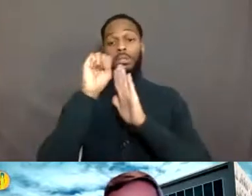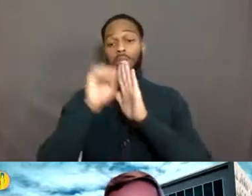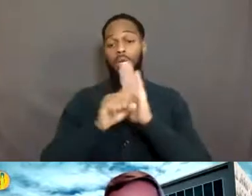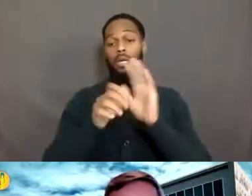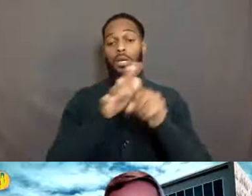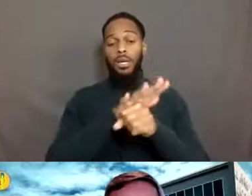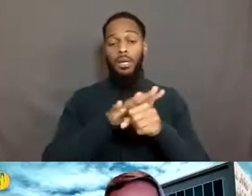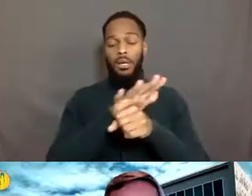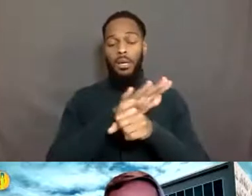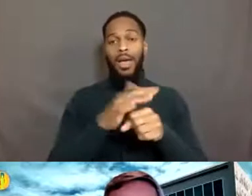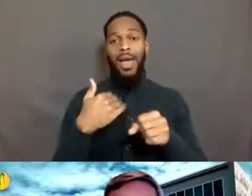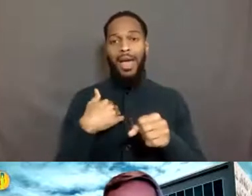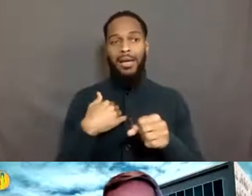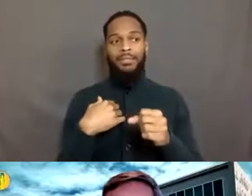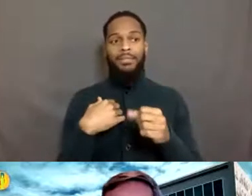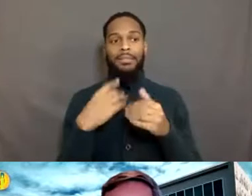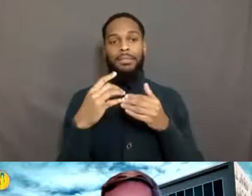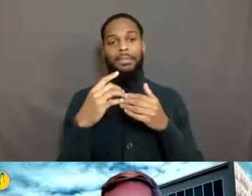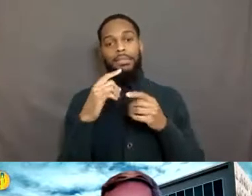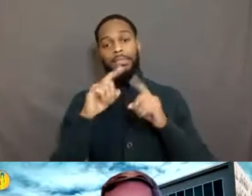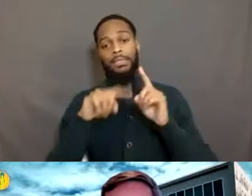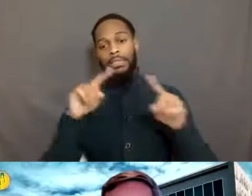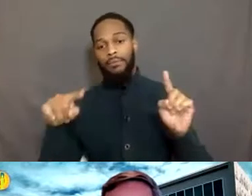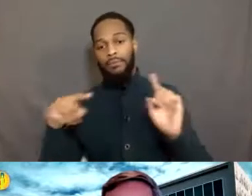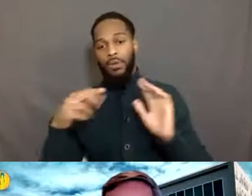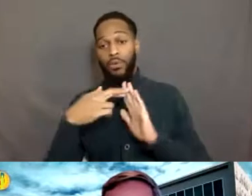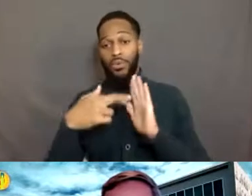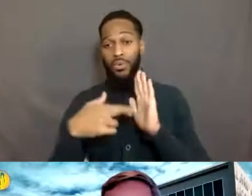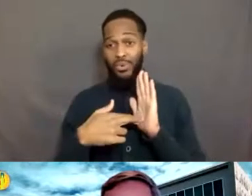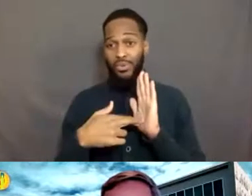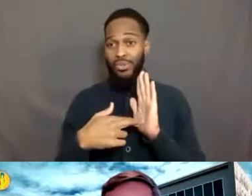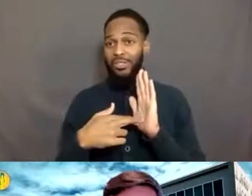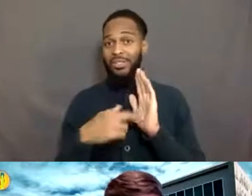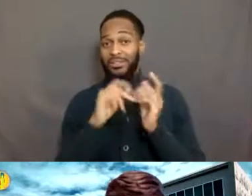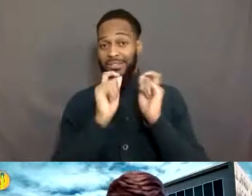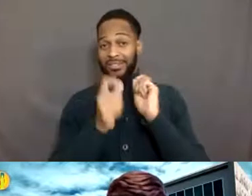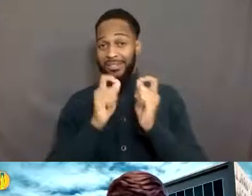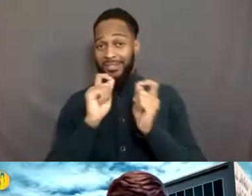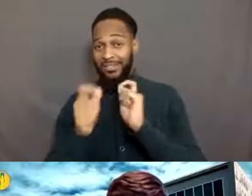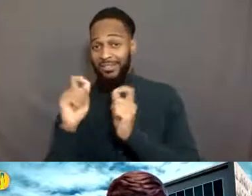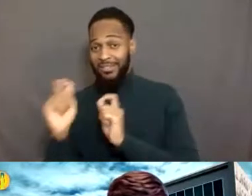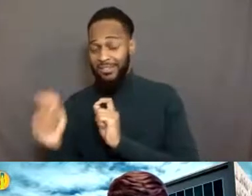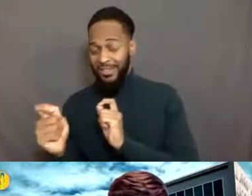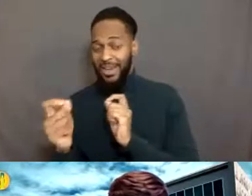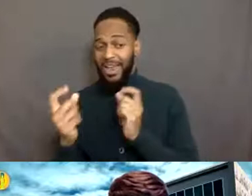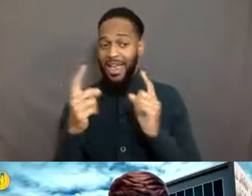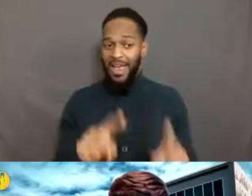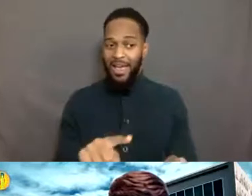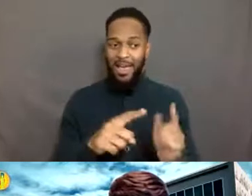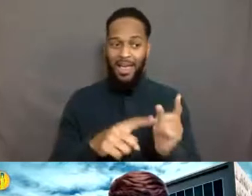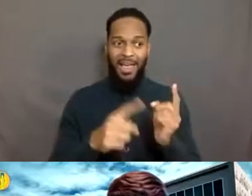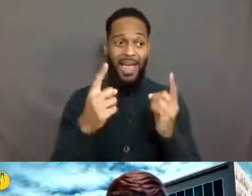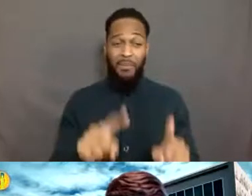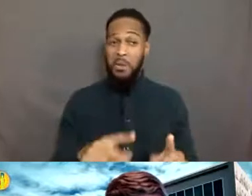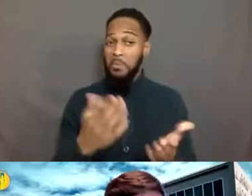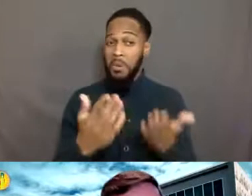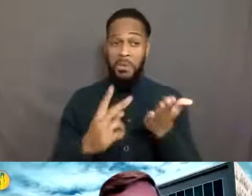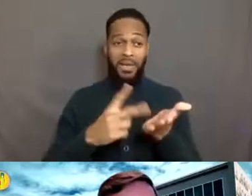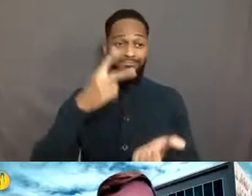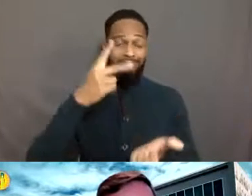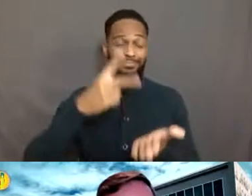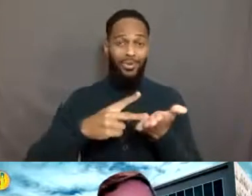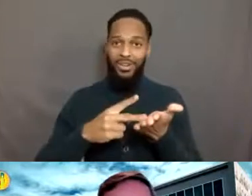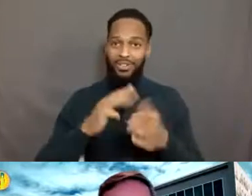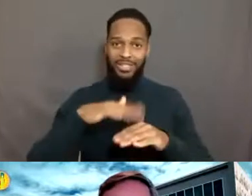and contradictory, and that happened at least twice today. So, superintendent, is the decision to go back to in-person instruction at the